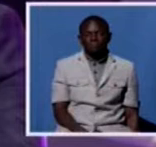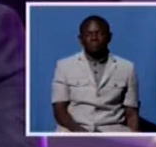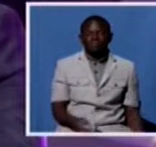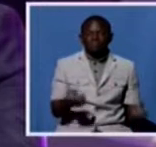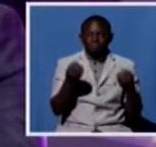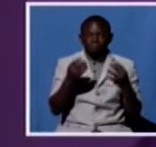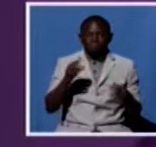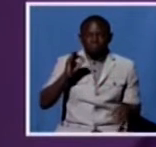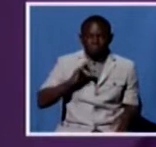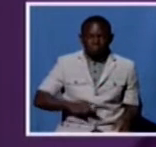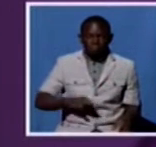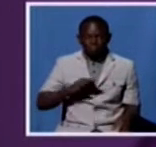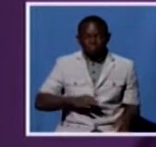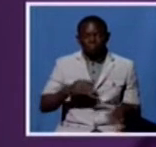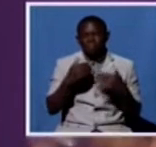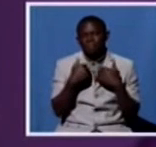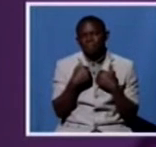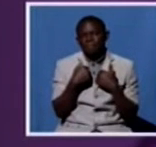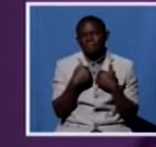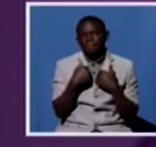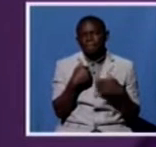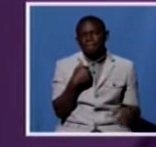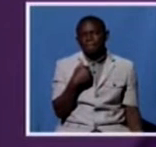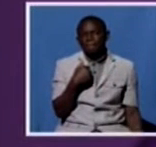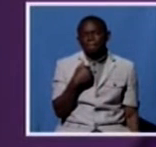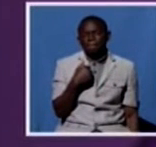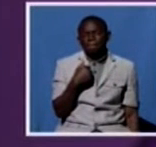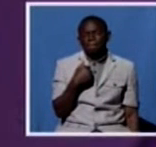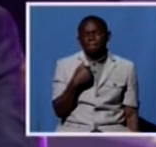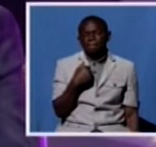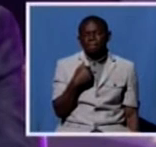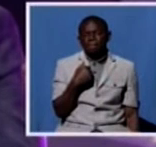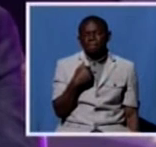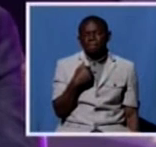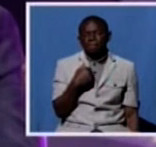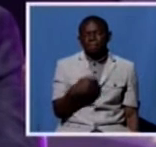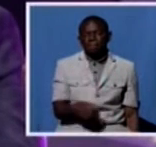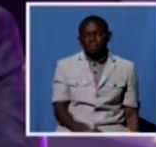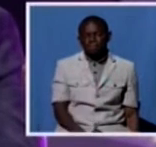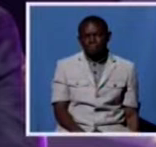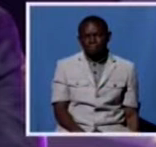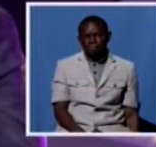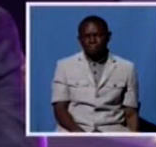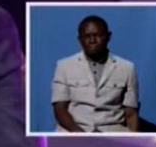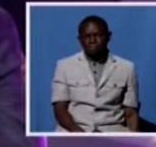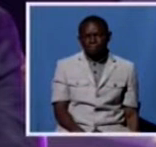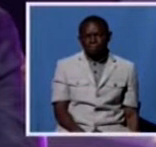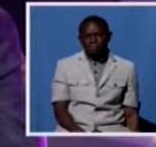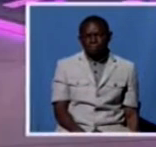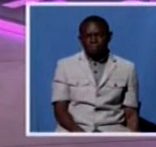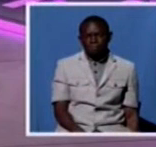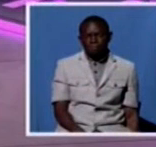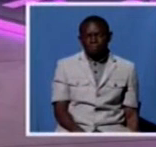advantages coming through by spreading these toll stations across the country. Now, on the side of